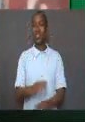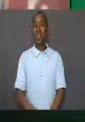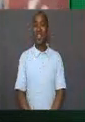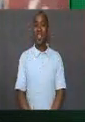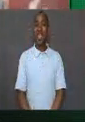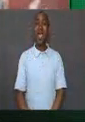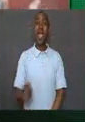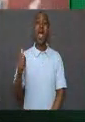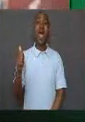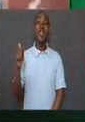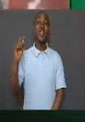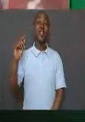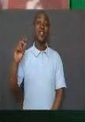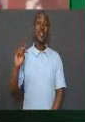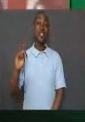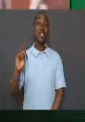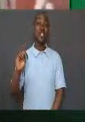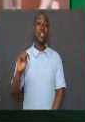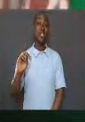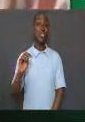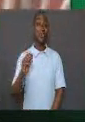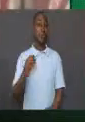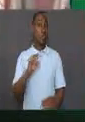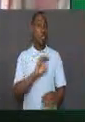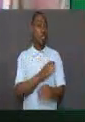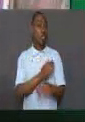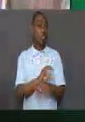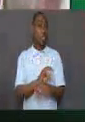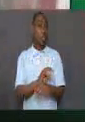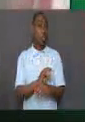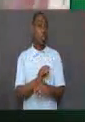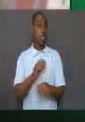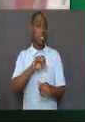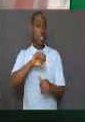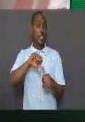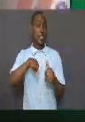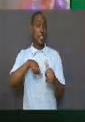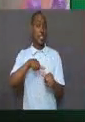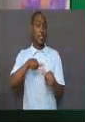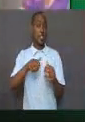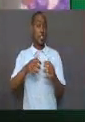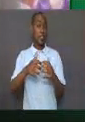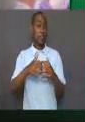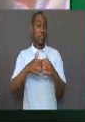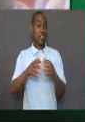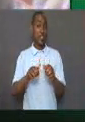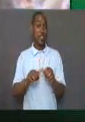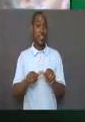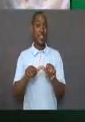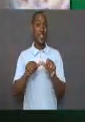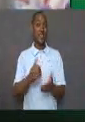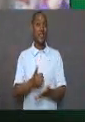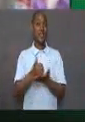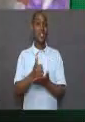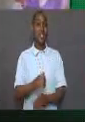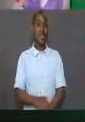Antigens enable cells to recognize each other and to recognize